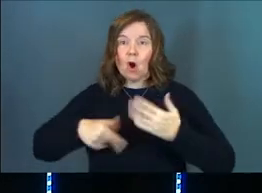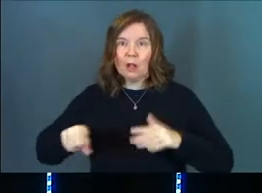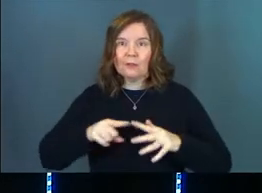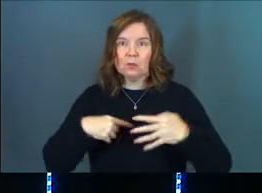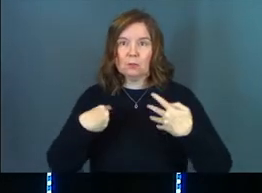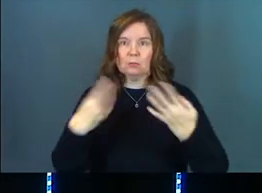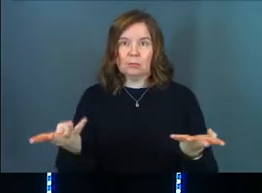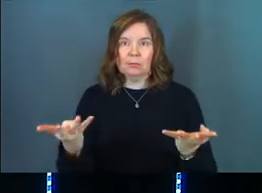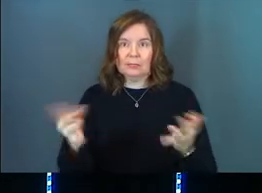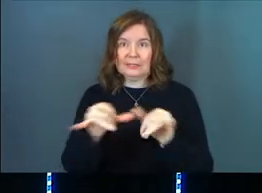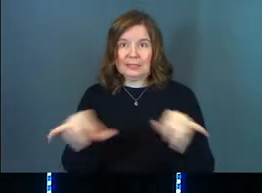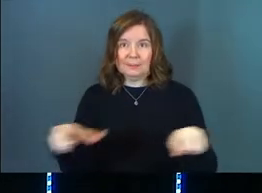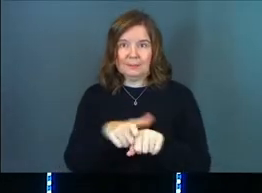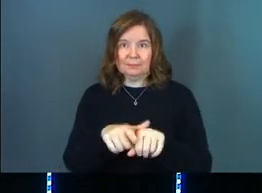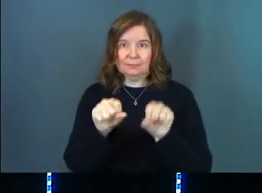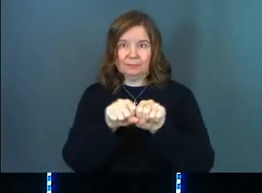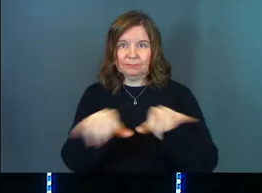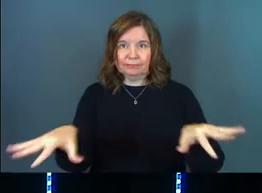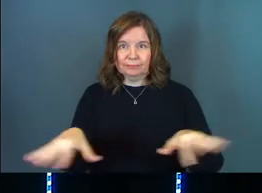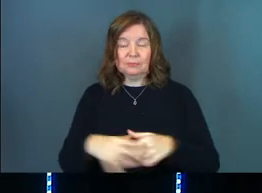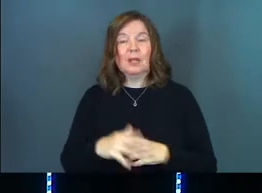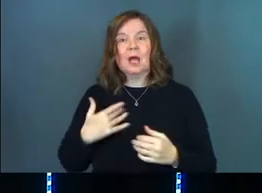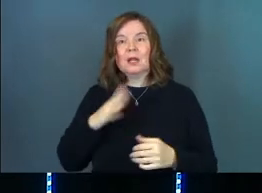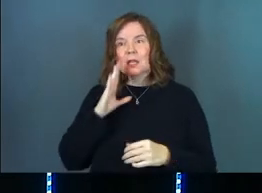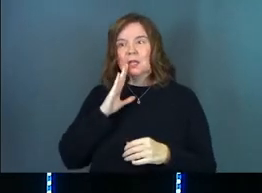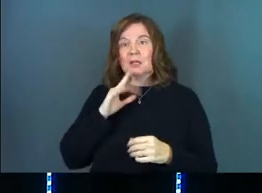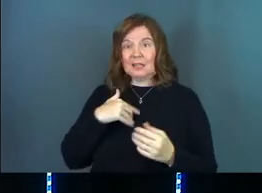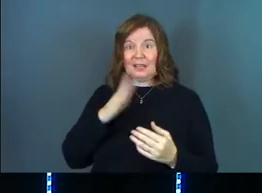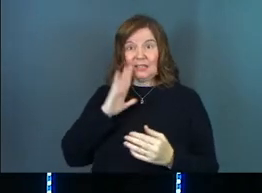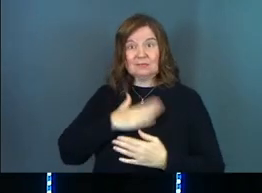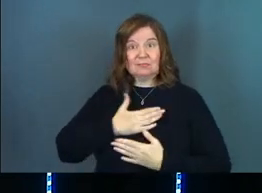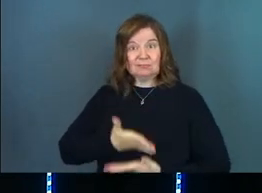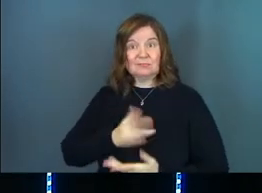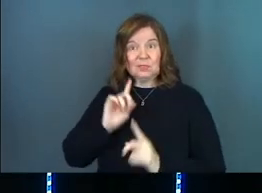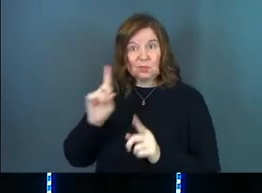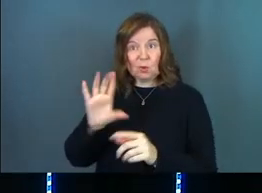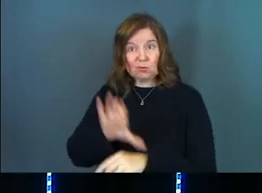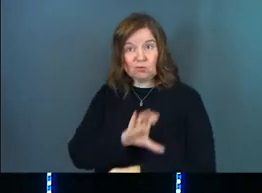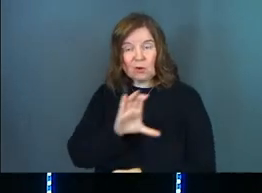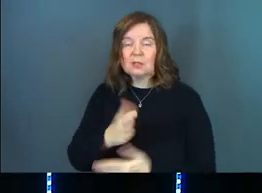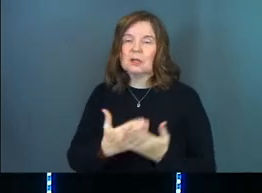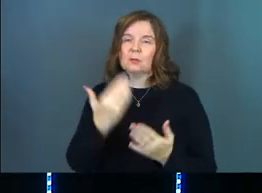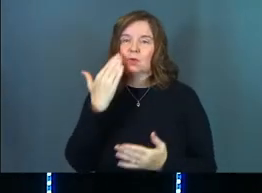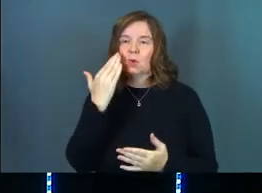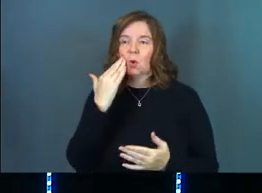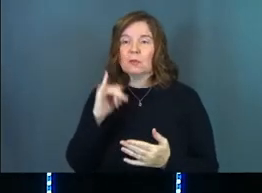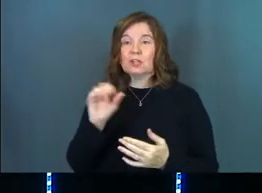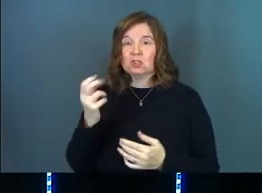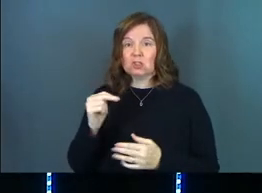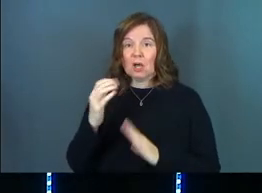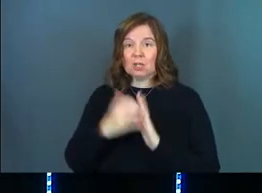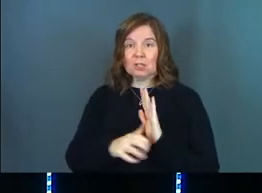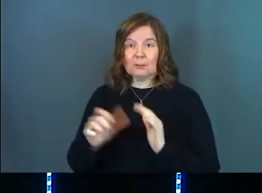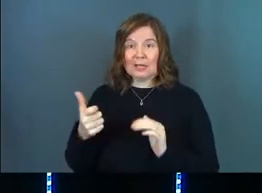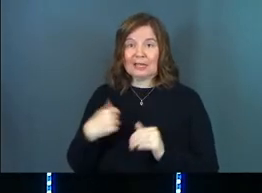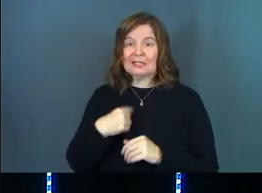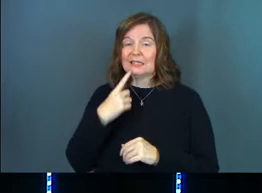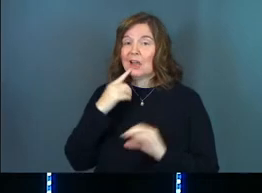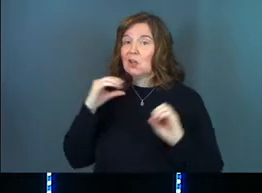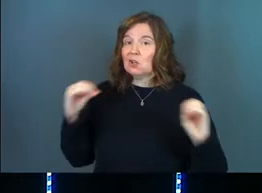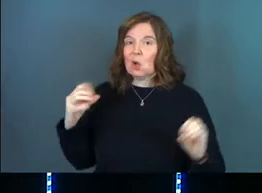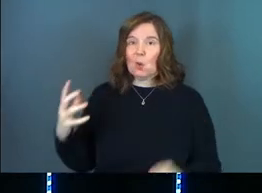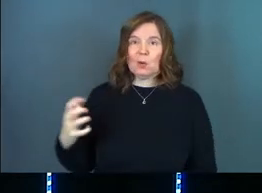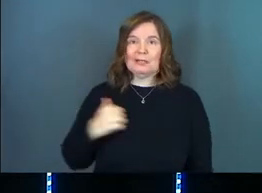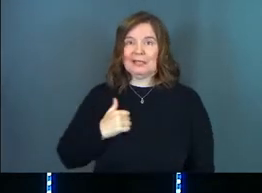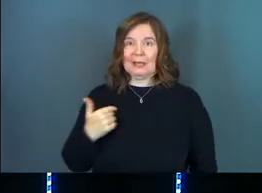of you go down? And he's about to go to the cross. And some of you guys know that in John chapter 10, he had said, no